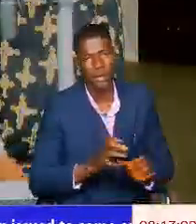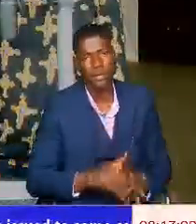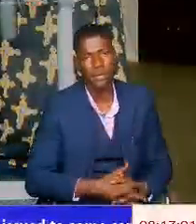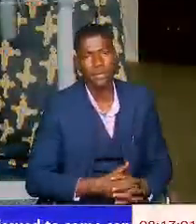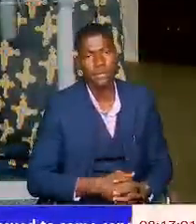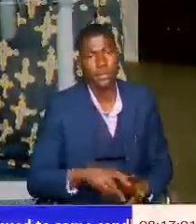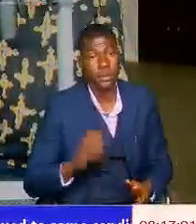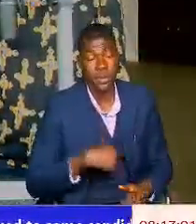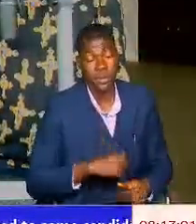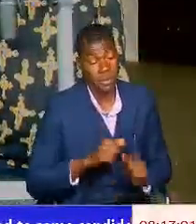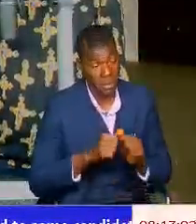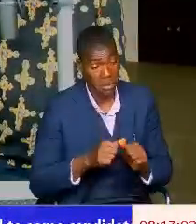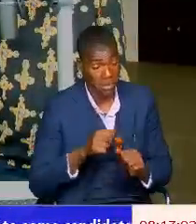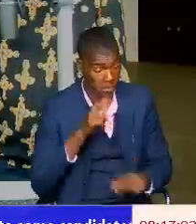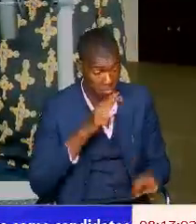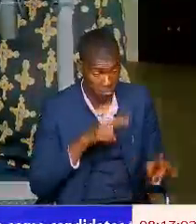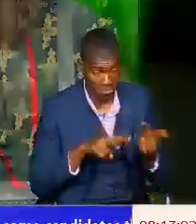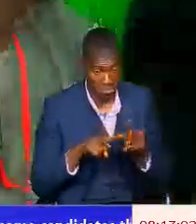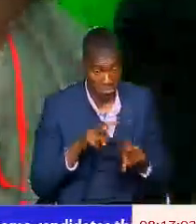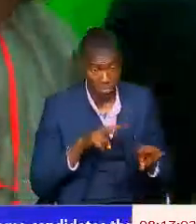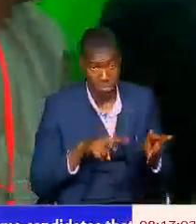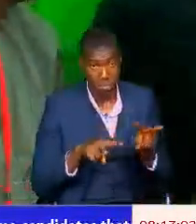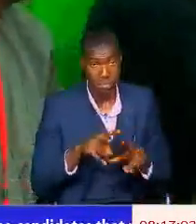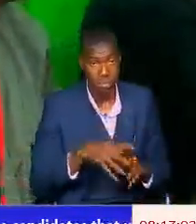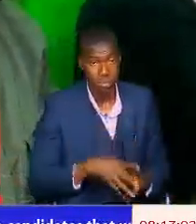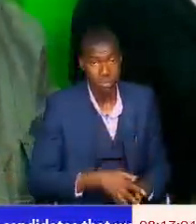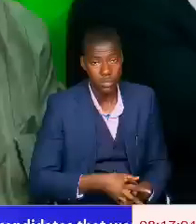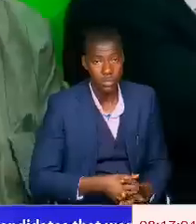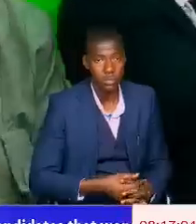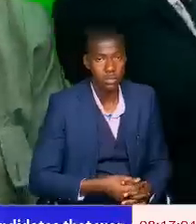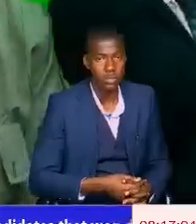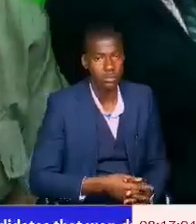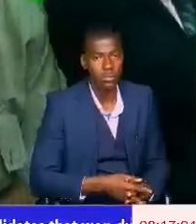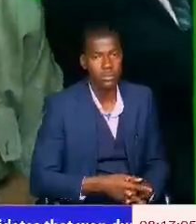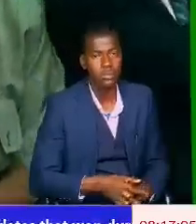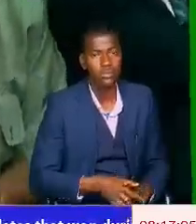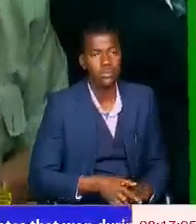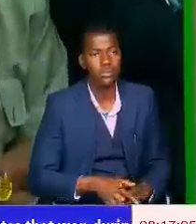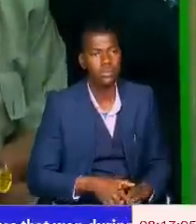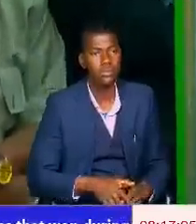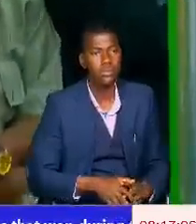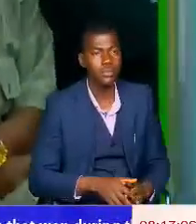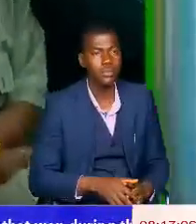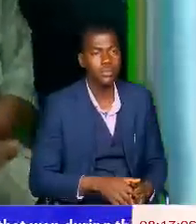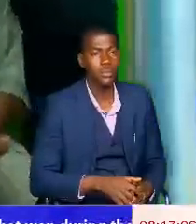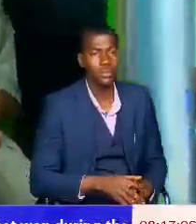We see they look. I'm ukwanyo ofuma ofuma.